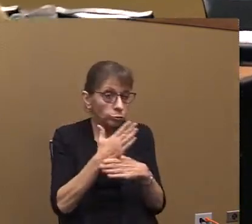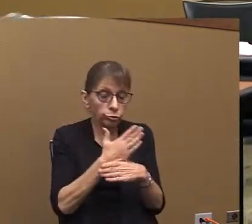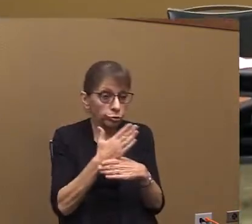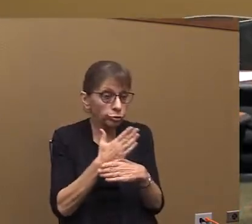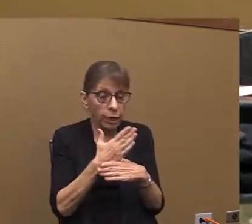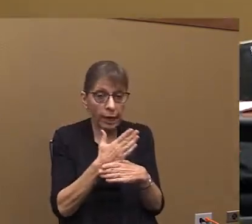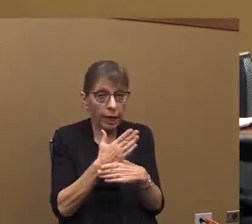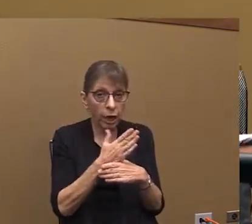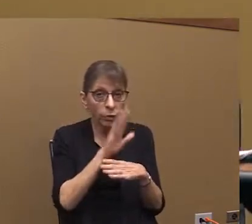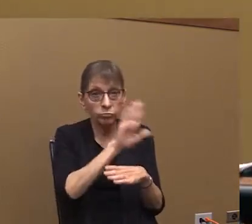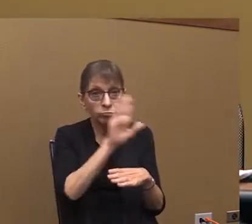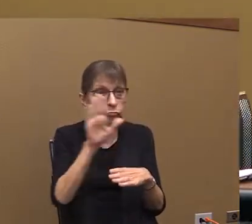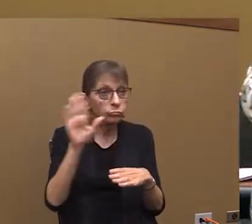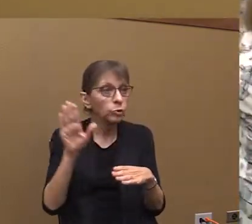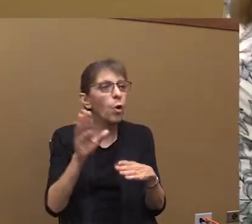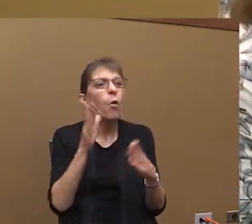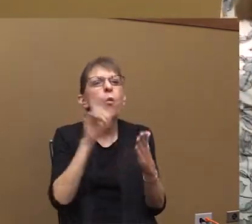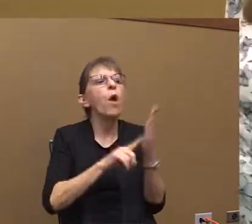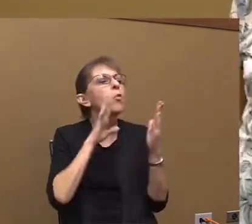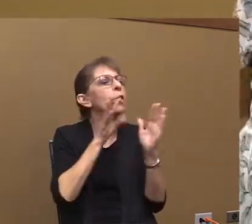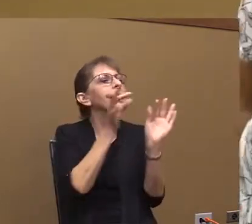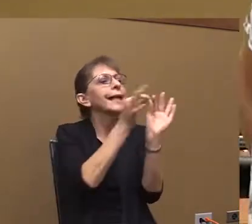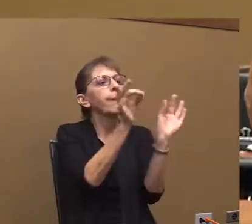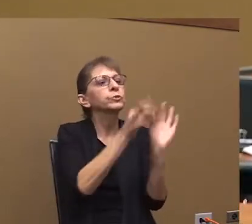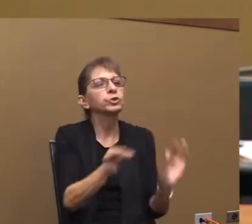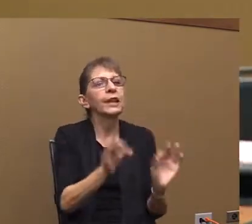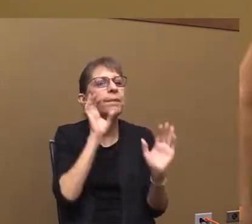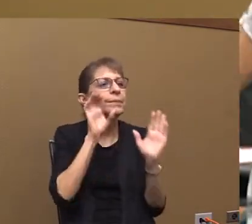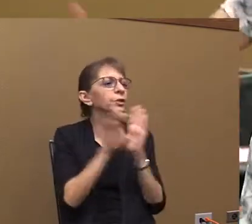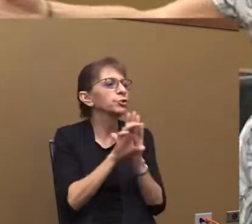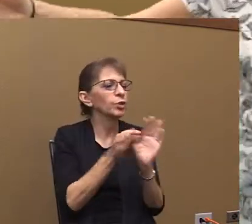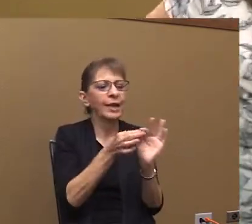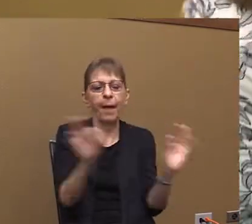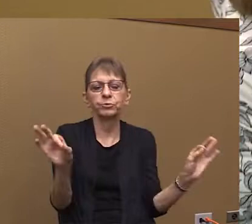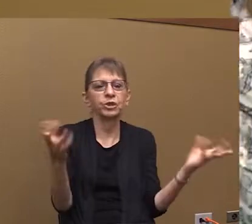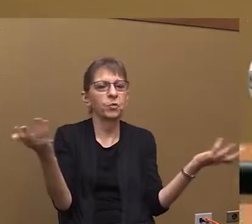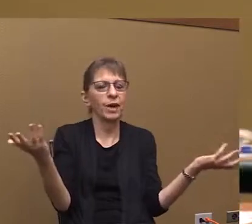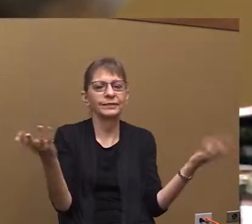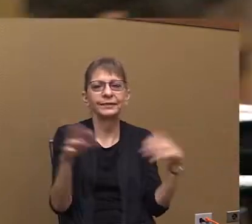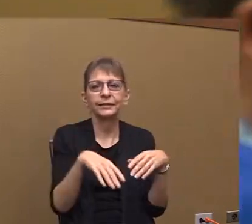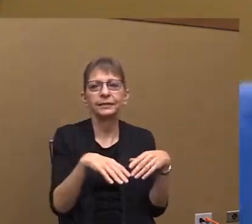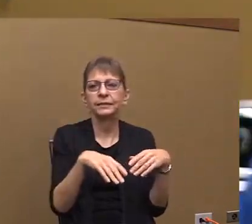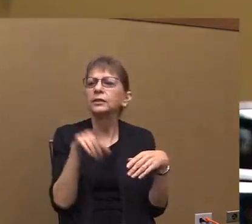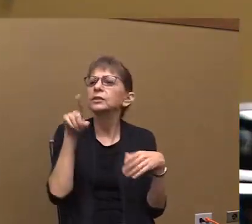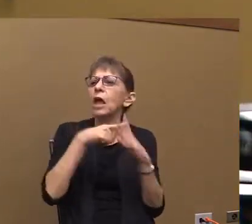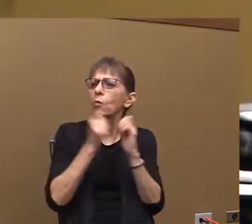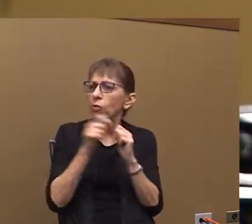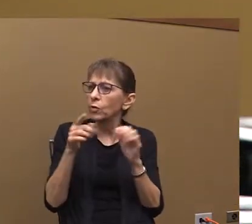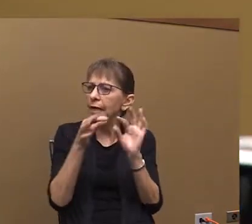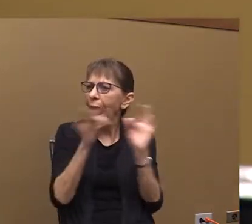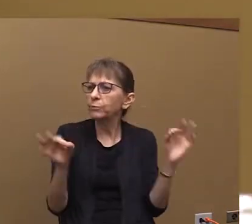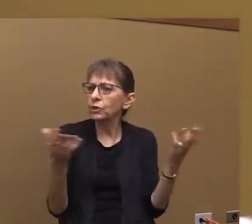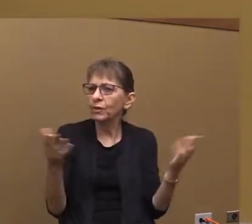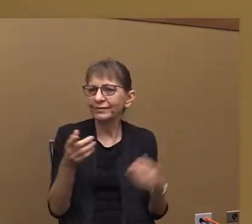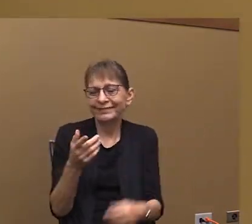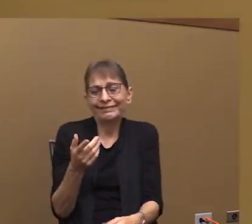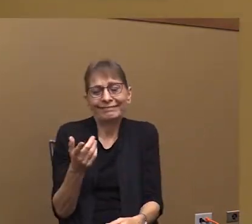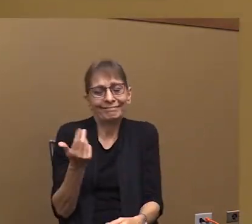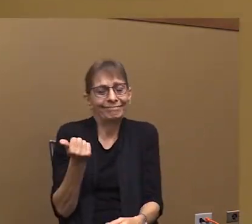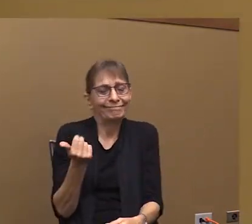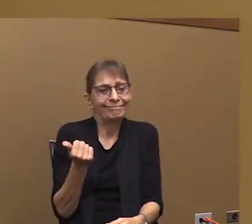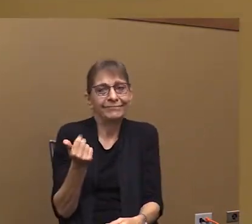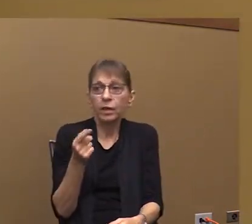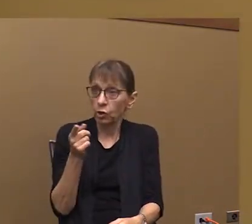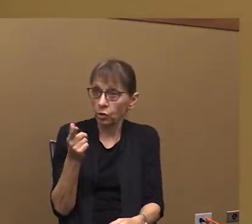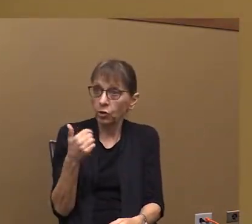share what they caption their picture as? How about, we'll just start here. What did you caption your